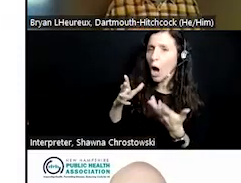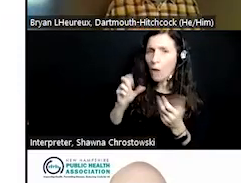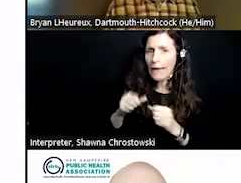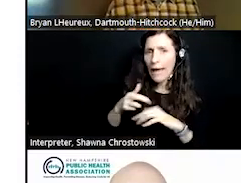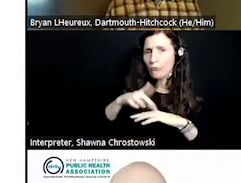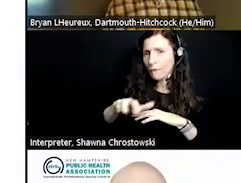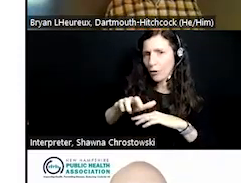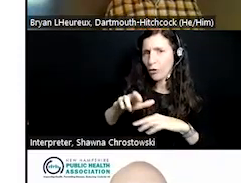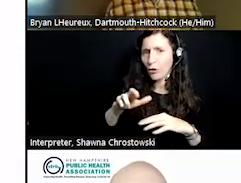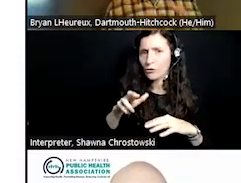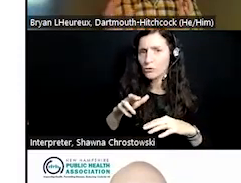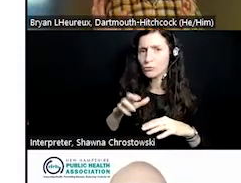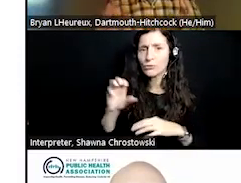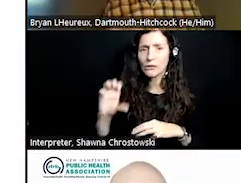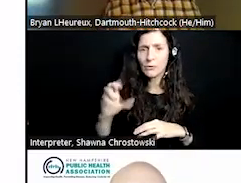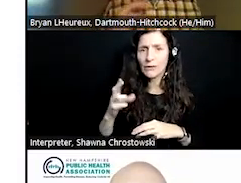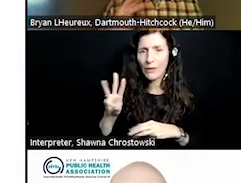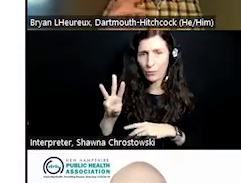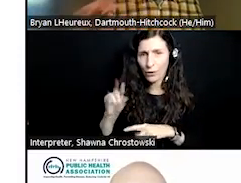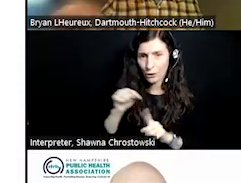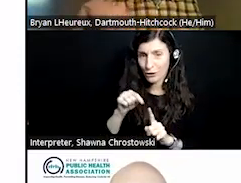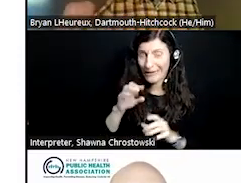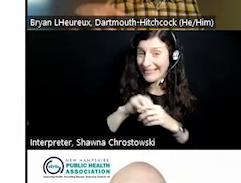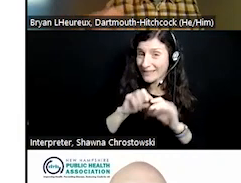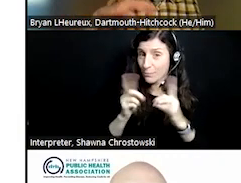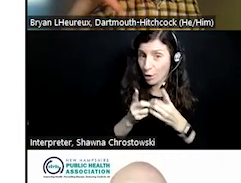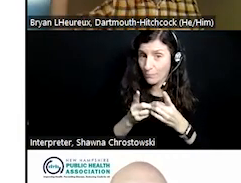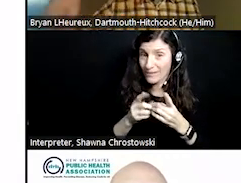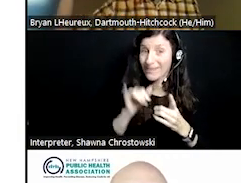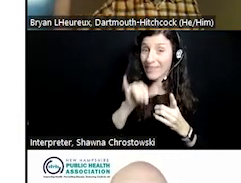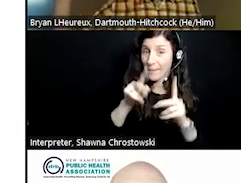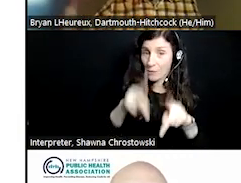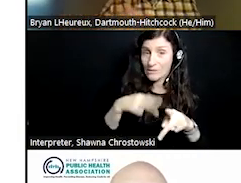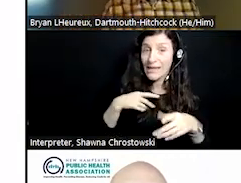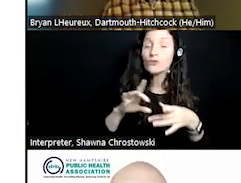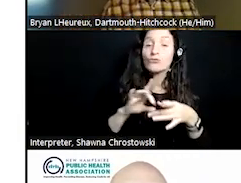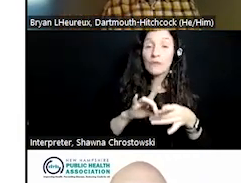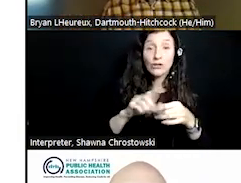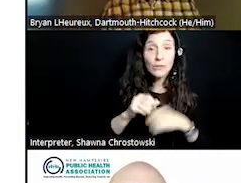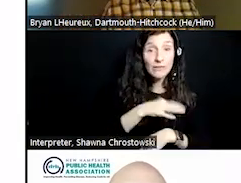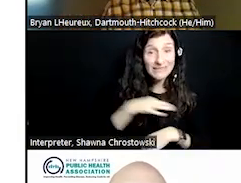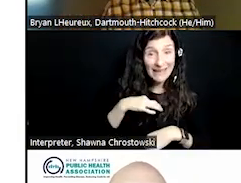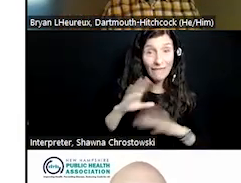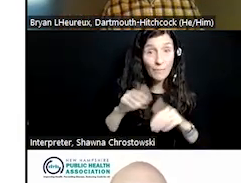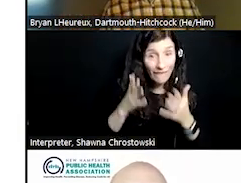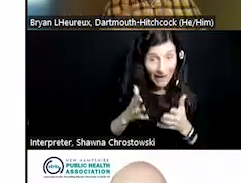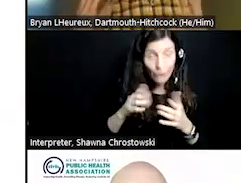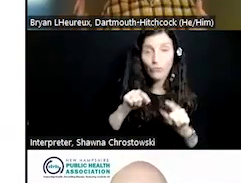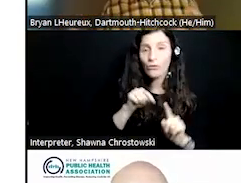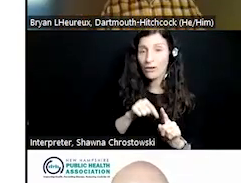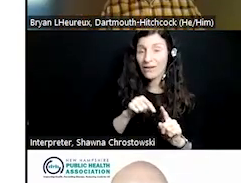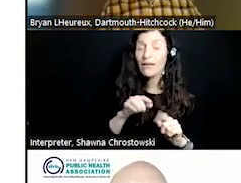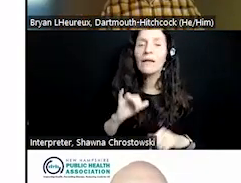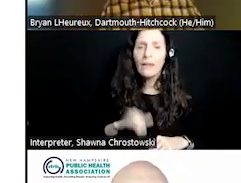their department. That CHW has relationships with the staff and also the providers. They can make